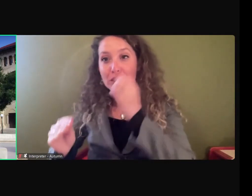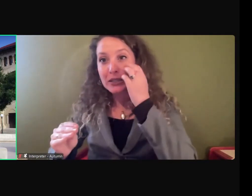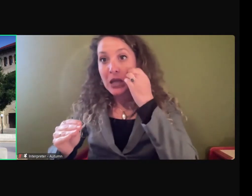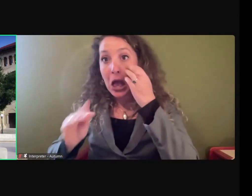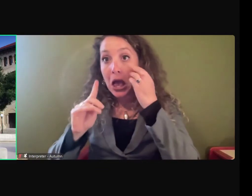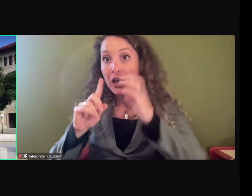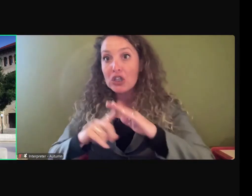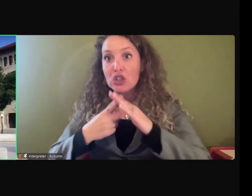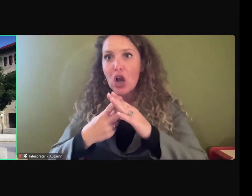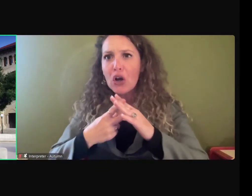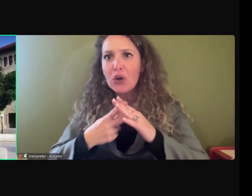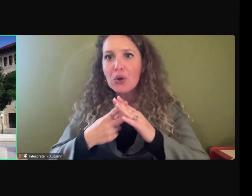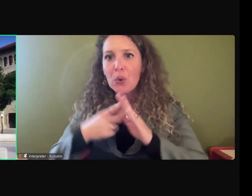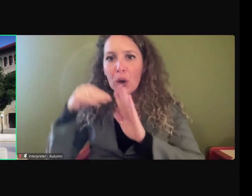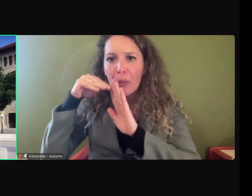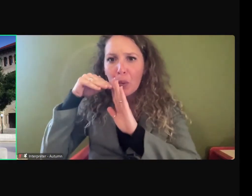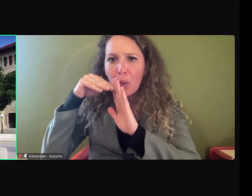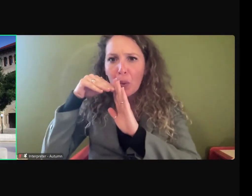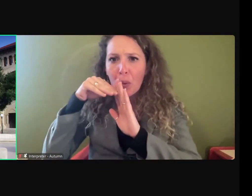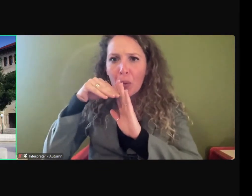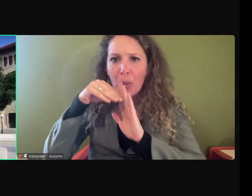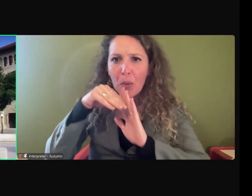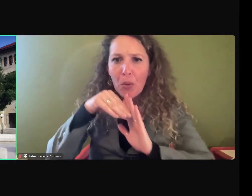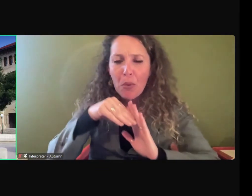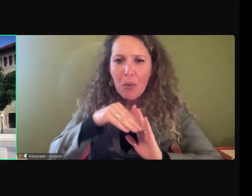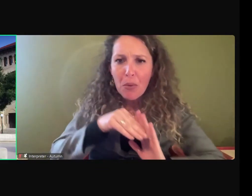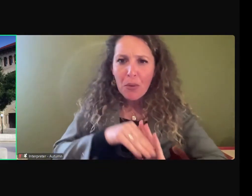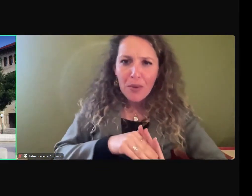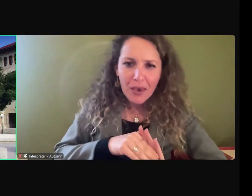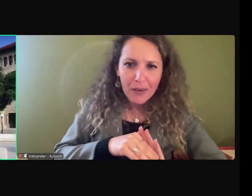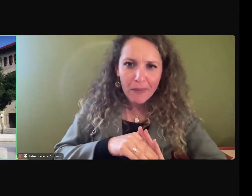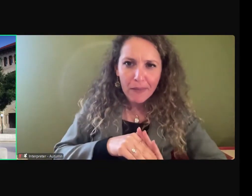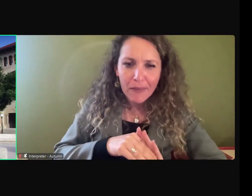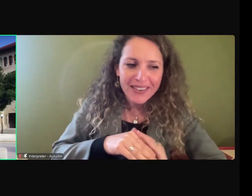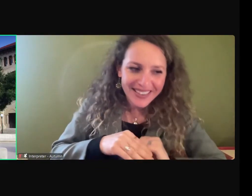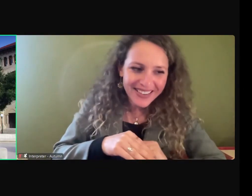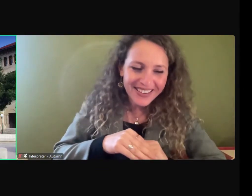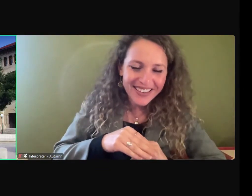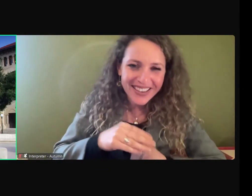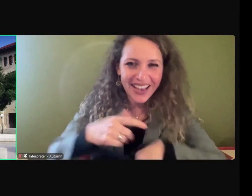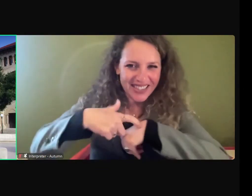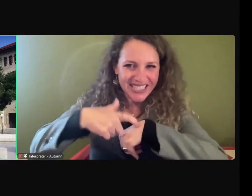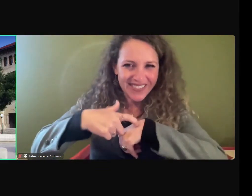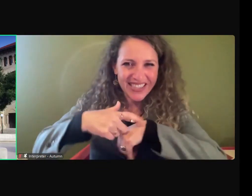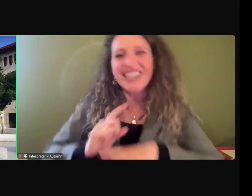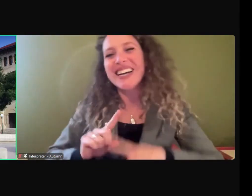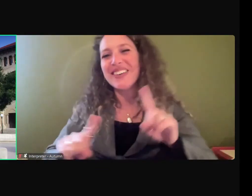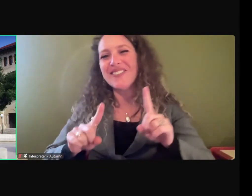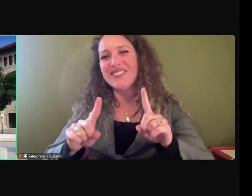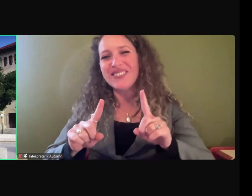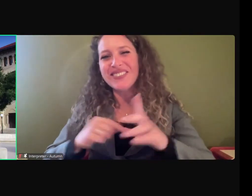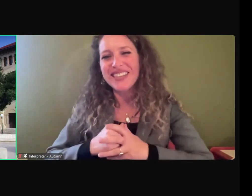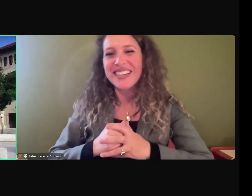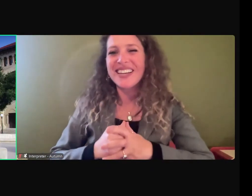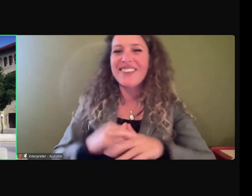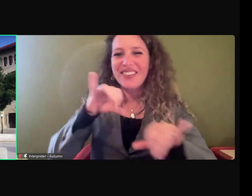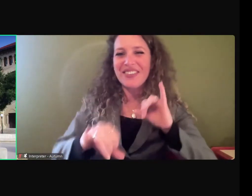start to head downward very quickly around this time of day, but I promise I'll make it worth your